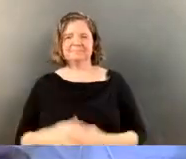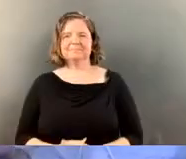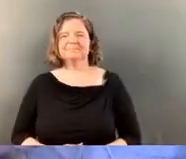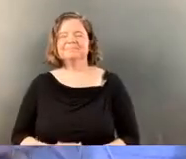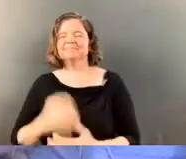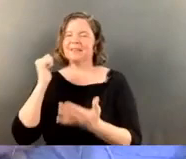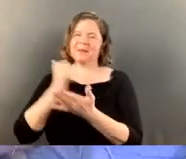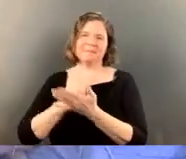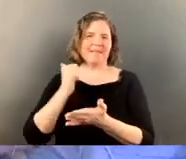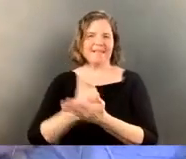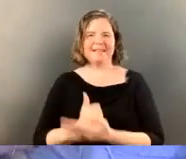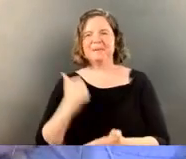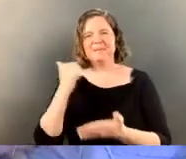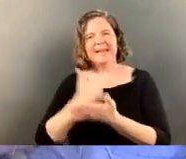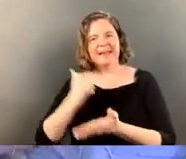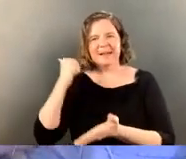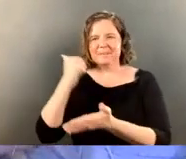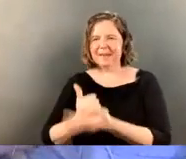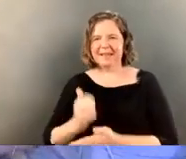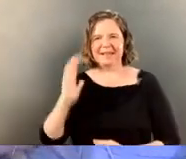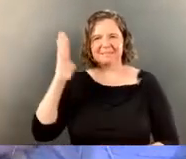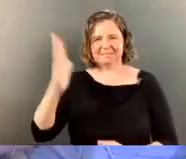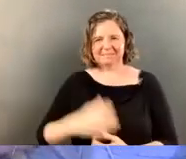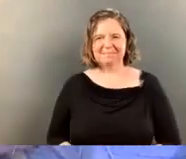love. Amen. Well, amen, amen.